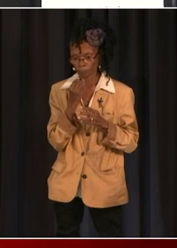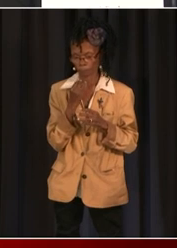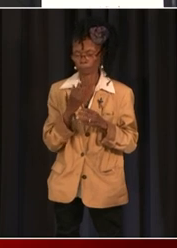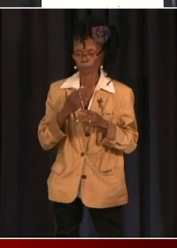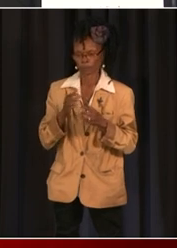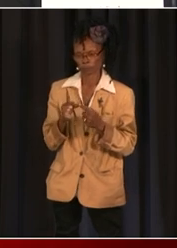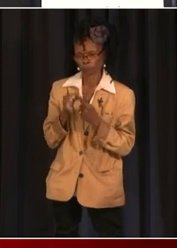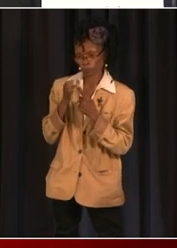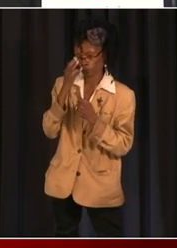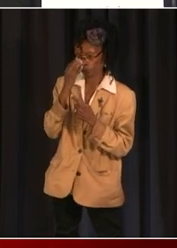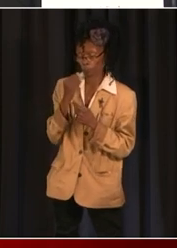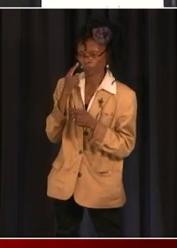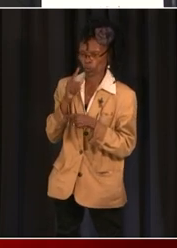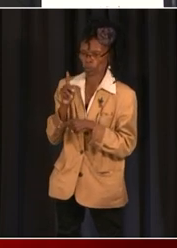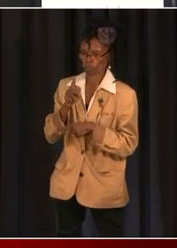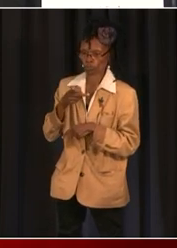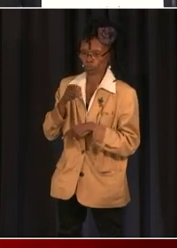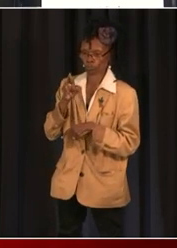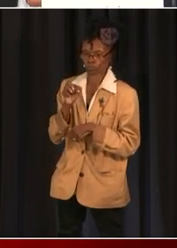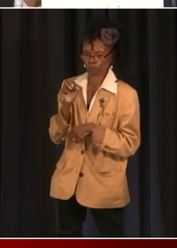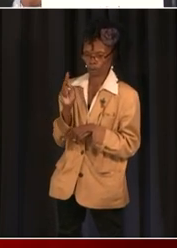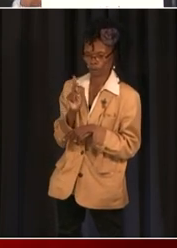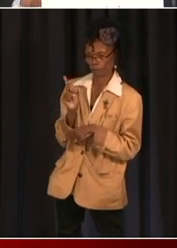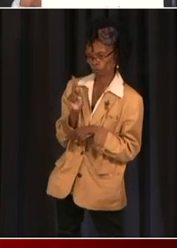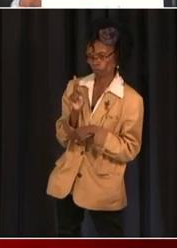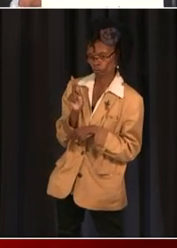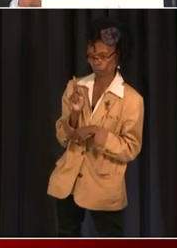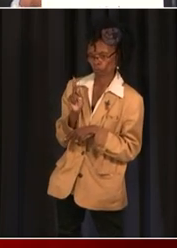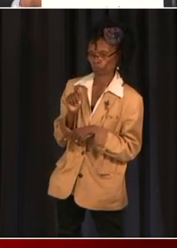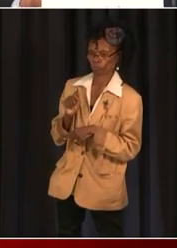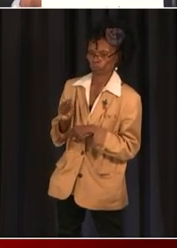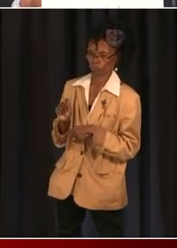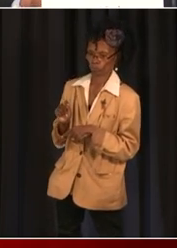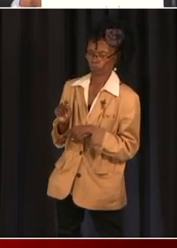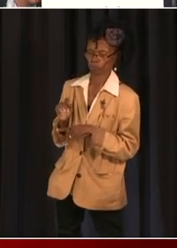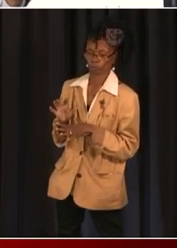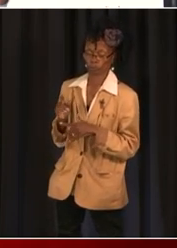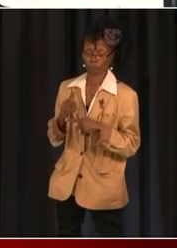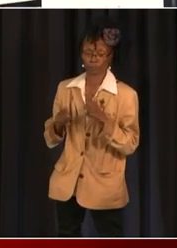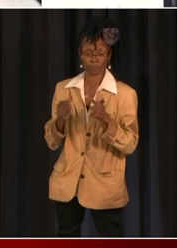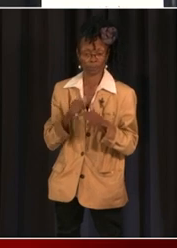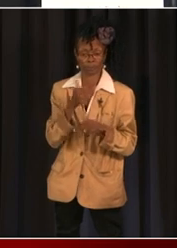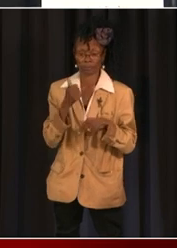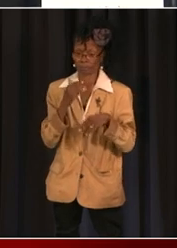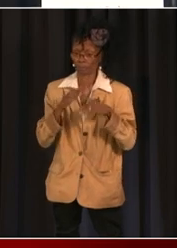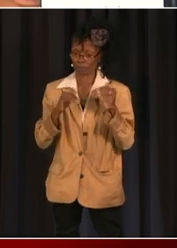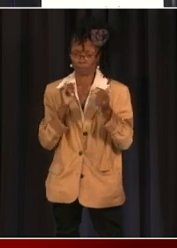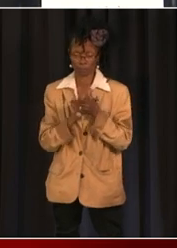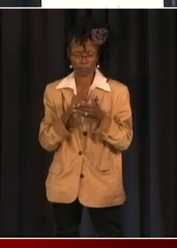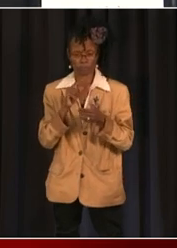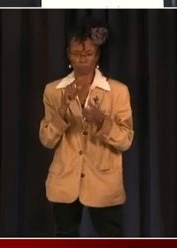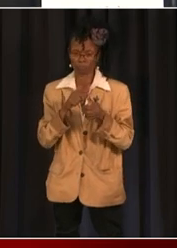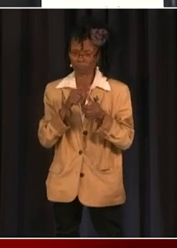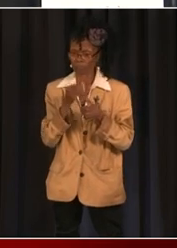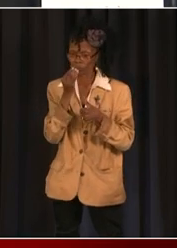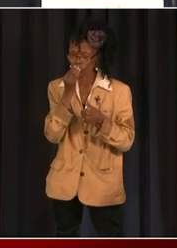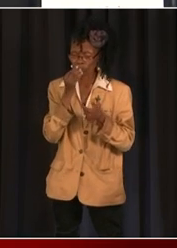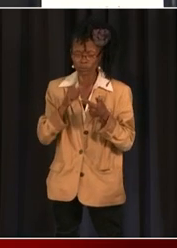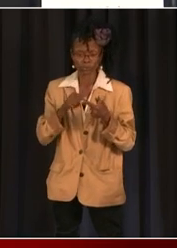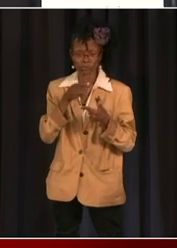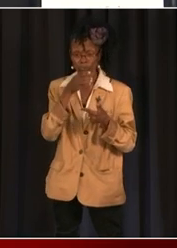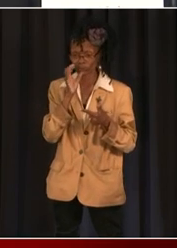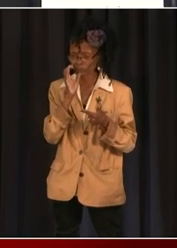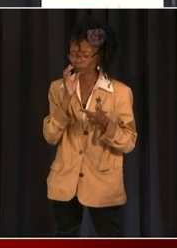And these are the only time period at which students can remove their masks, for staff as well. So go to the next slide.